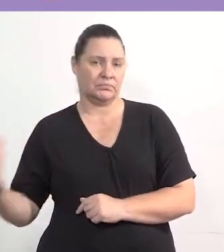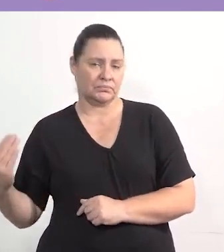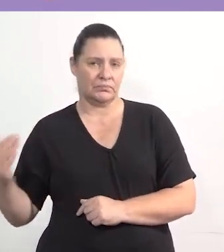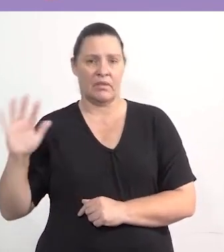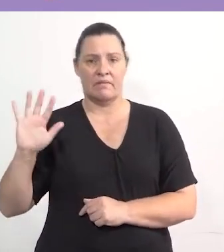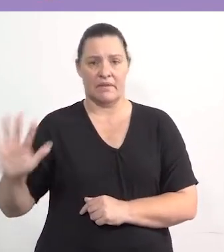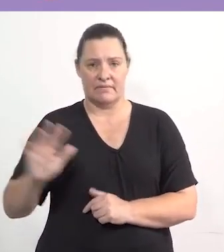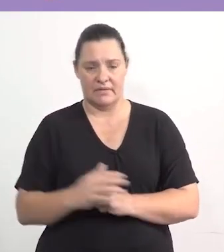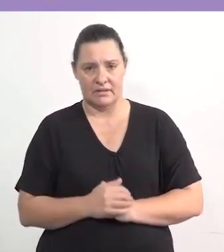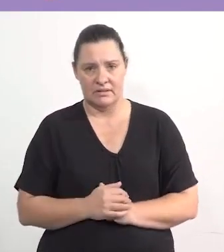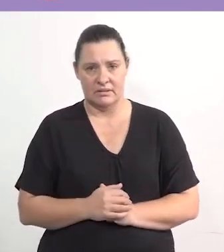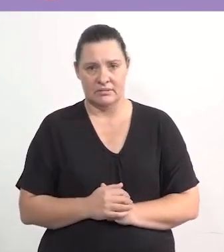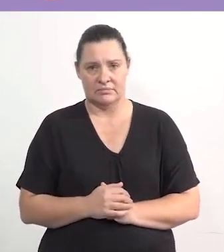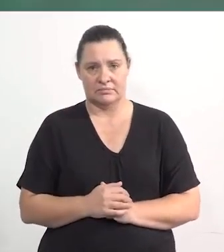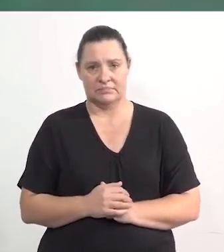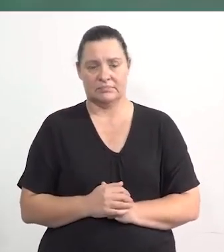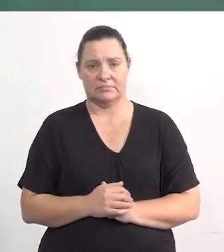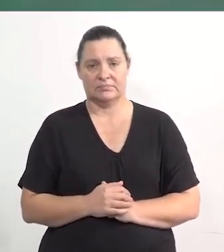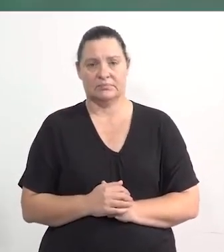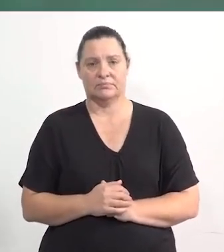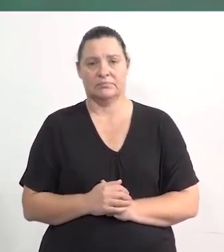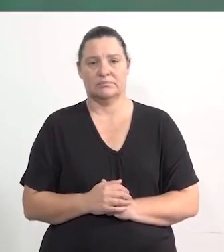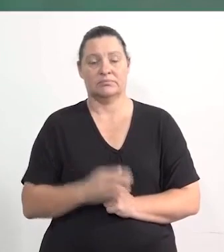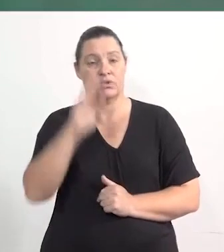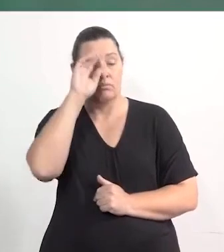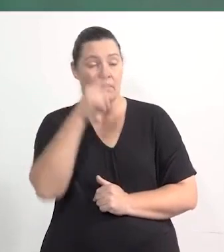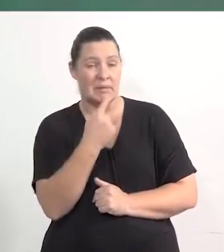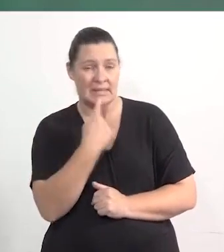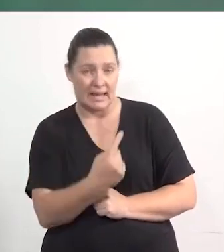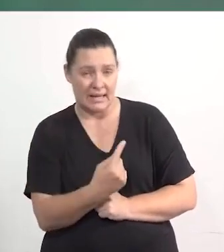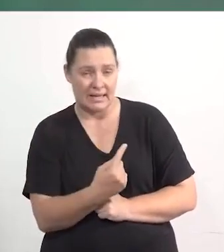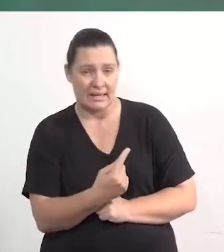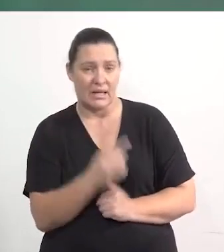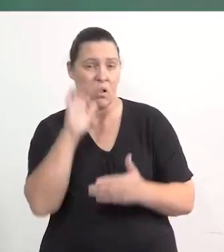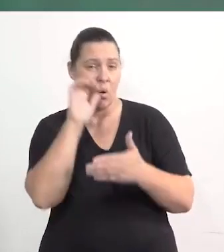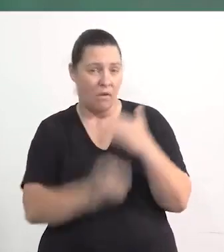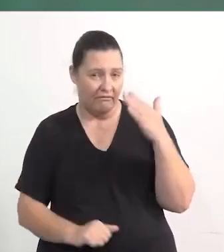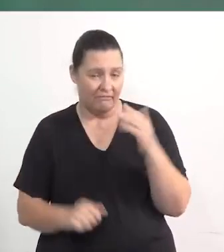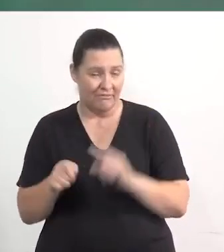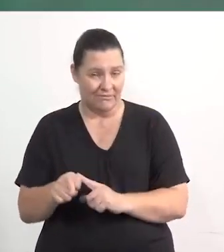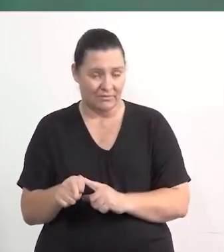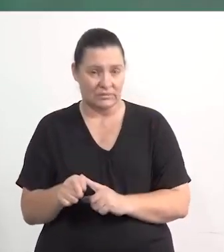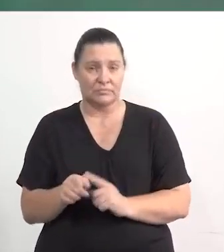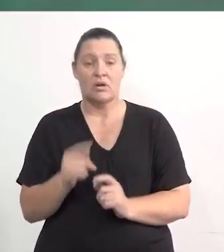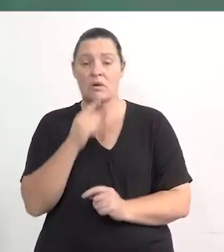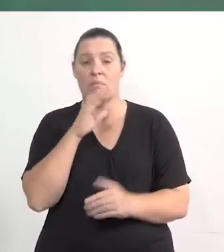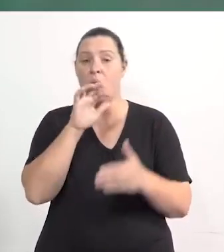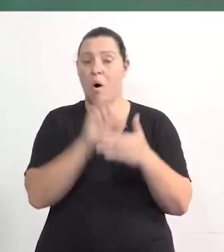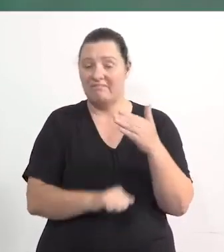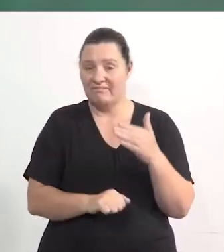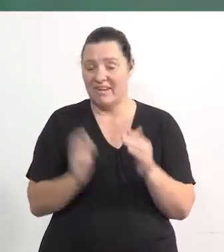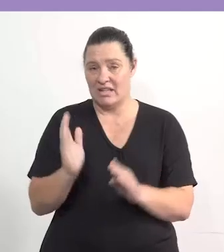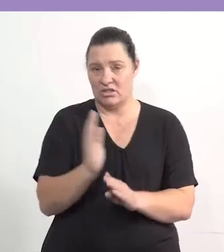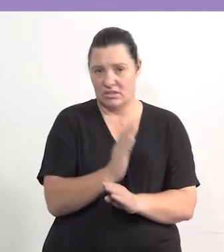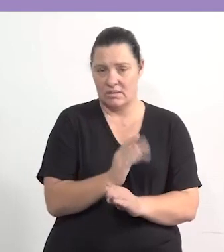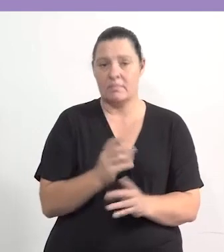our answer is 5. And remember what I said about subtraction of integers. When we subtract